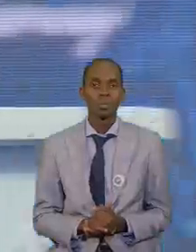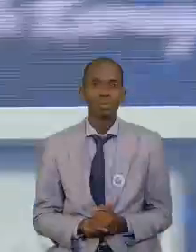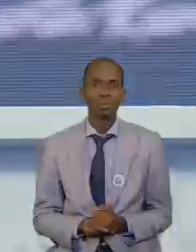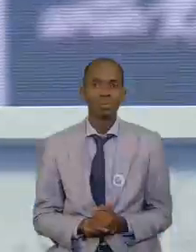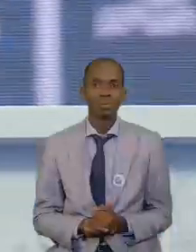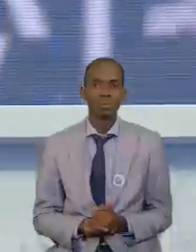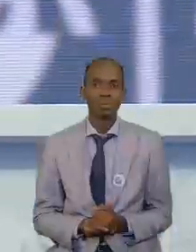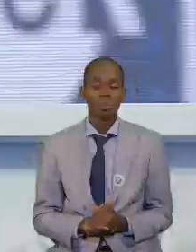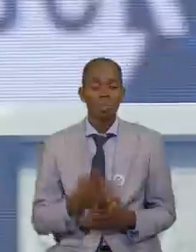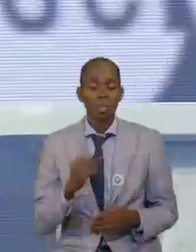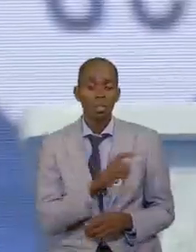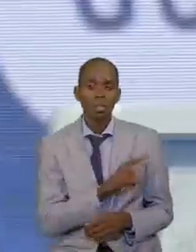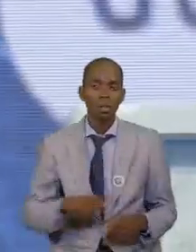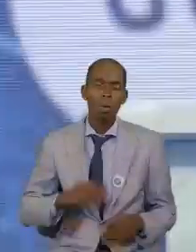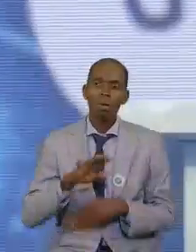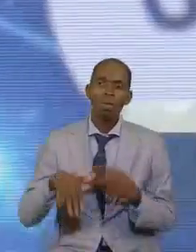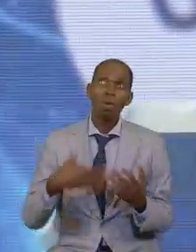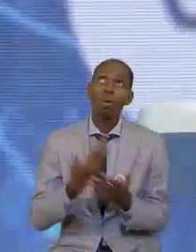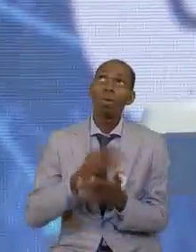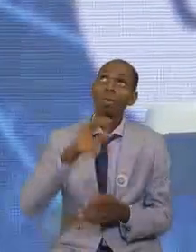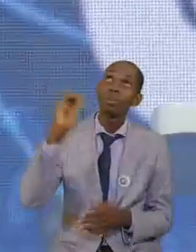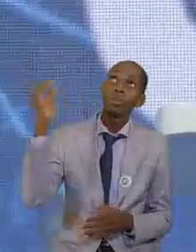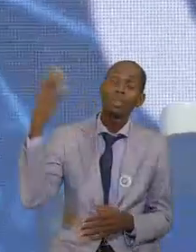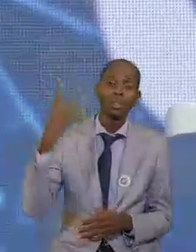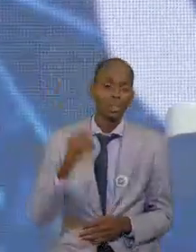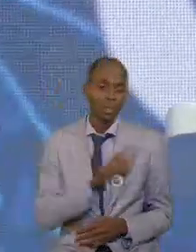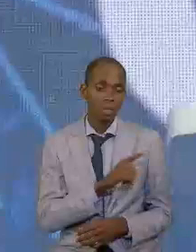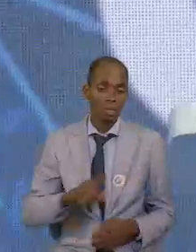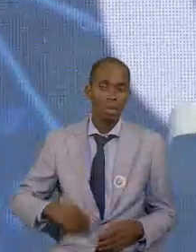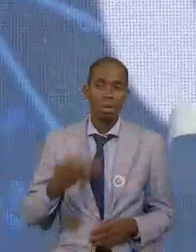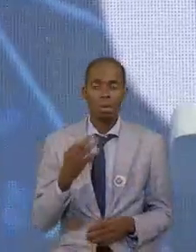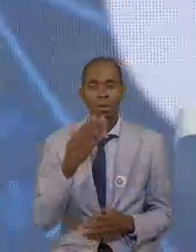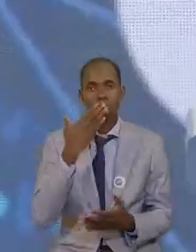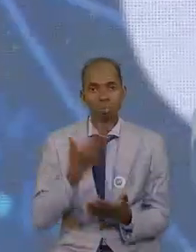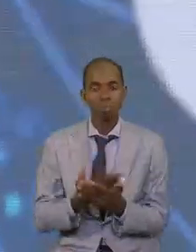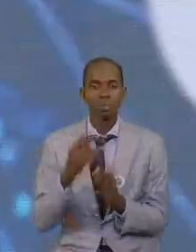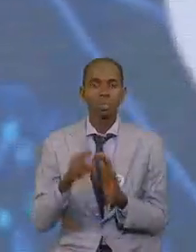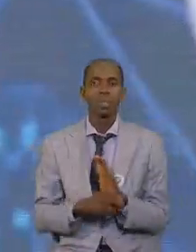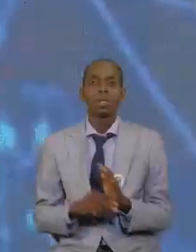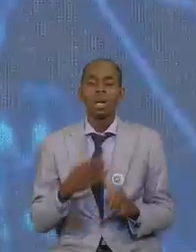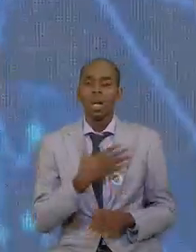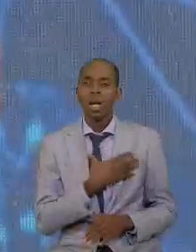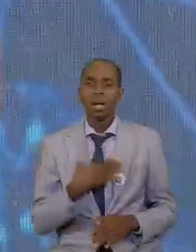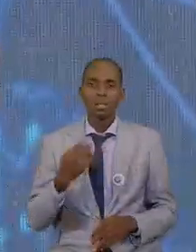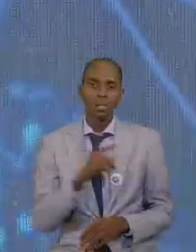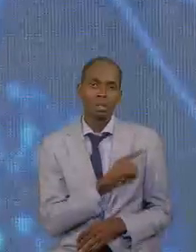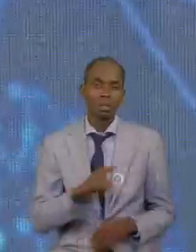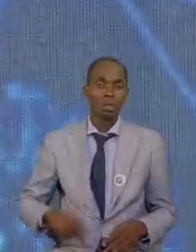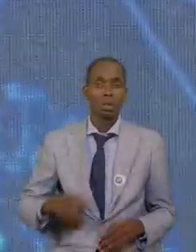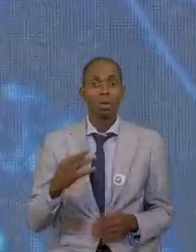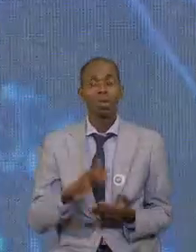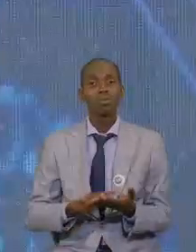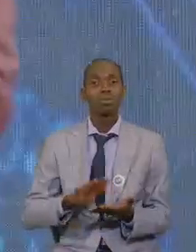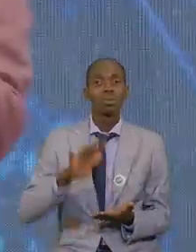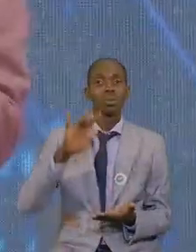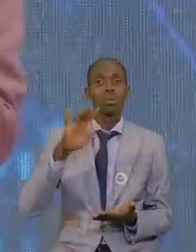The Lord of all grace, the Lord of goodness, and the Lord of glory,